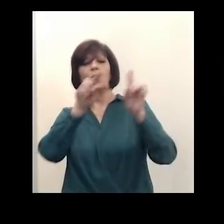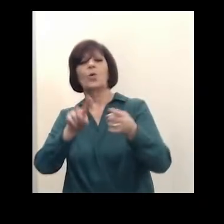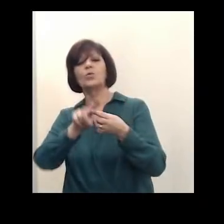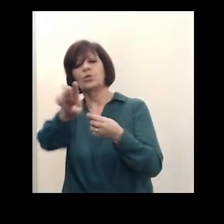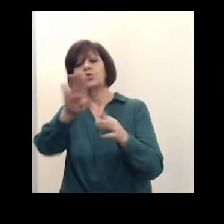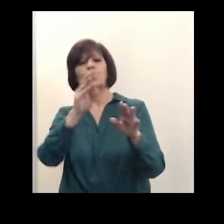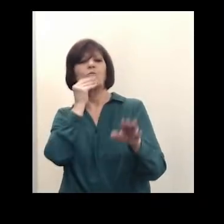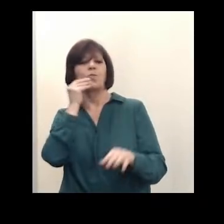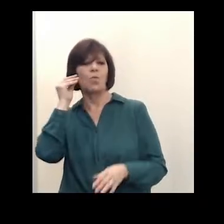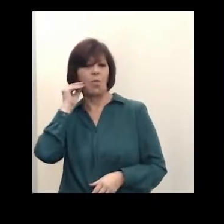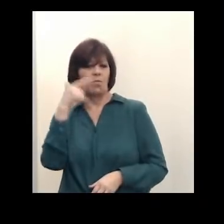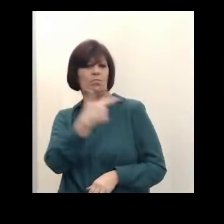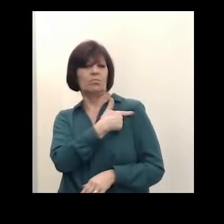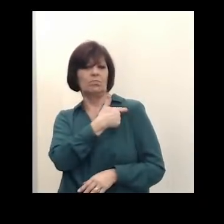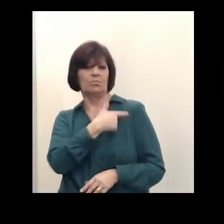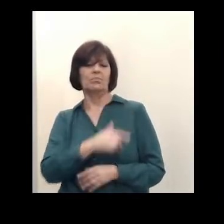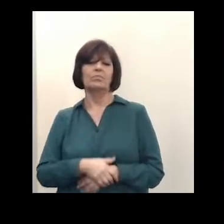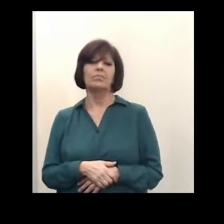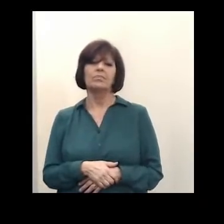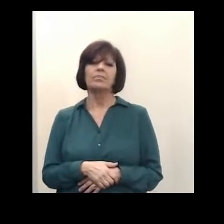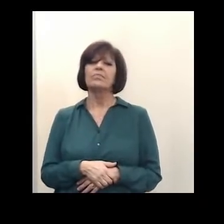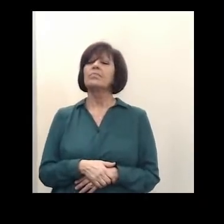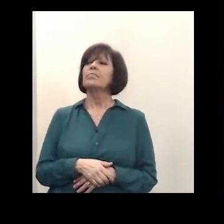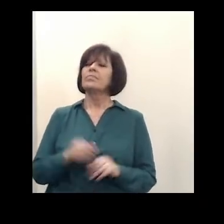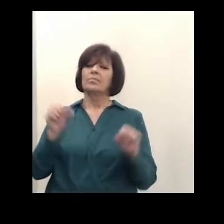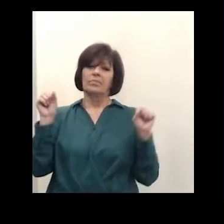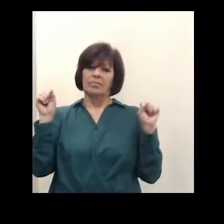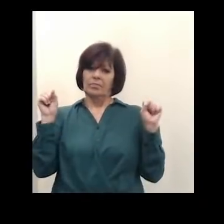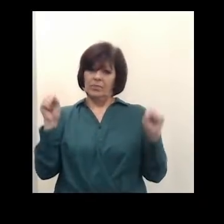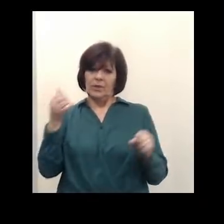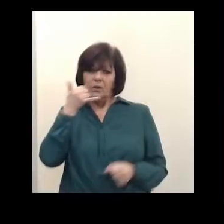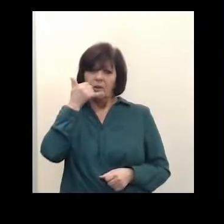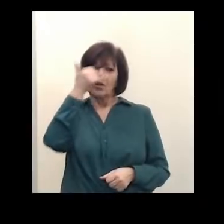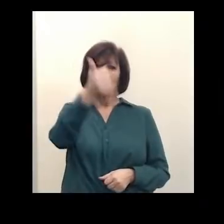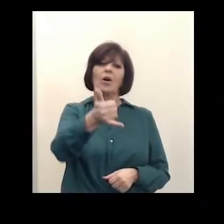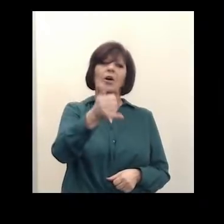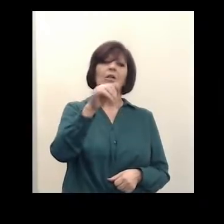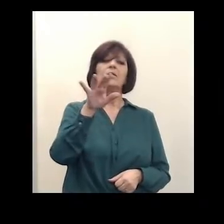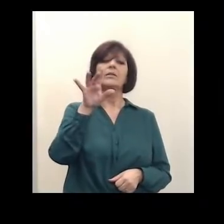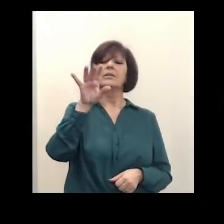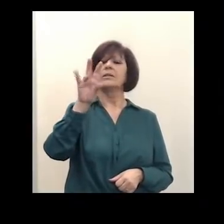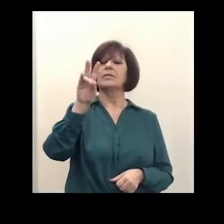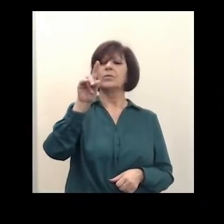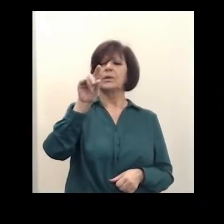erie.gov/vax, V-A-X. You can also call us at